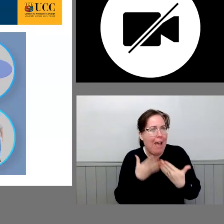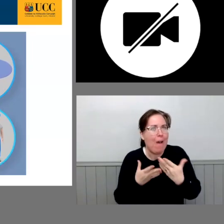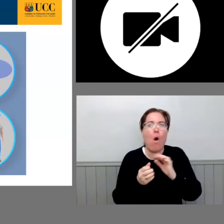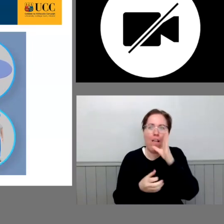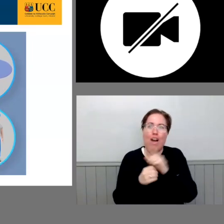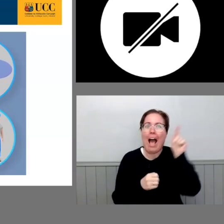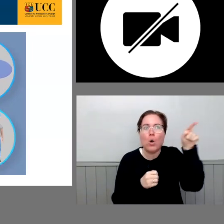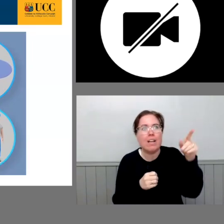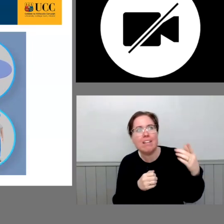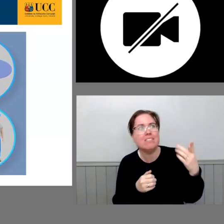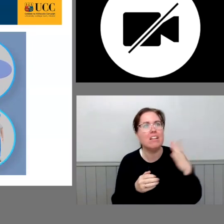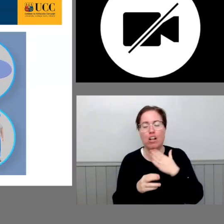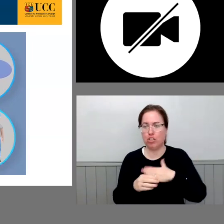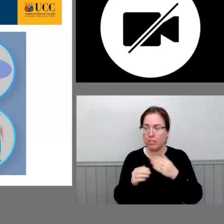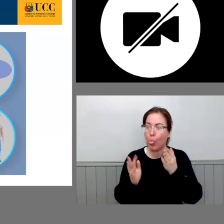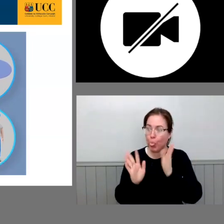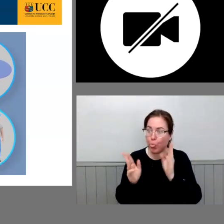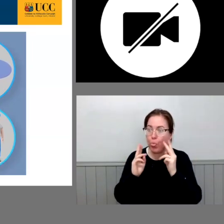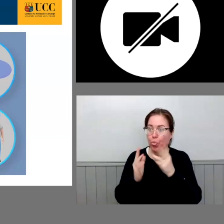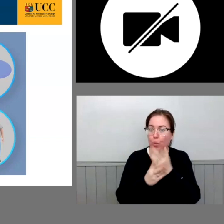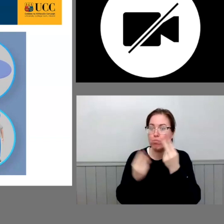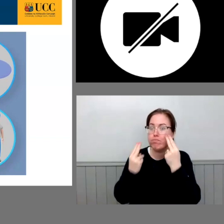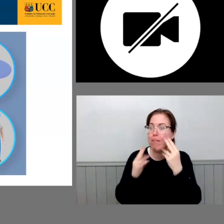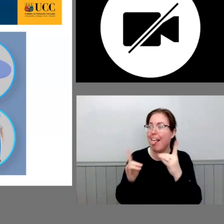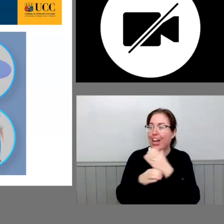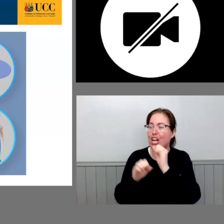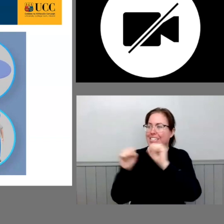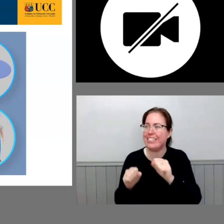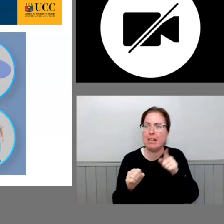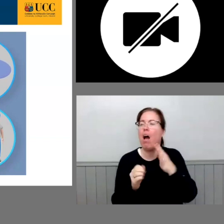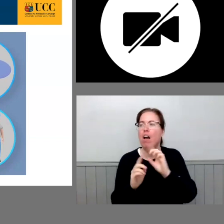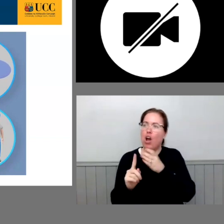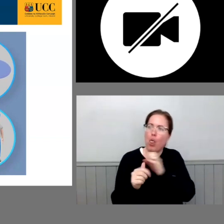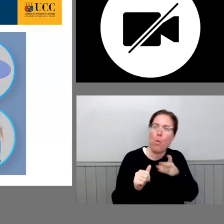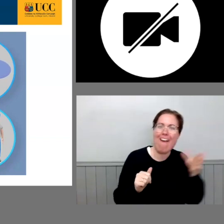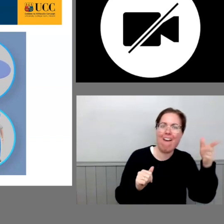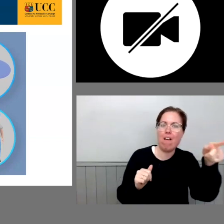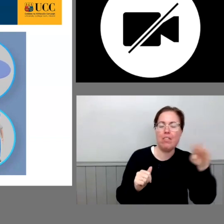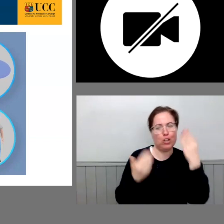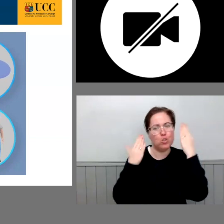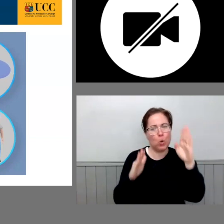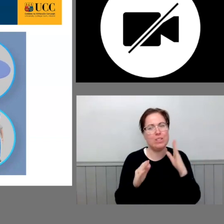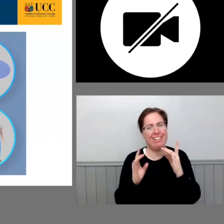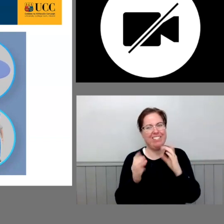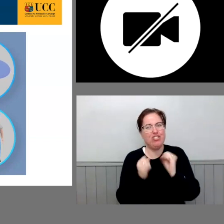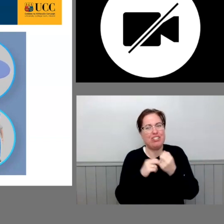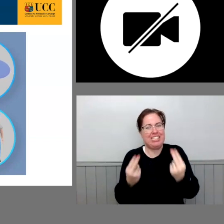healthcare. This shows that change is needed at the system level, not just the individual level.